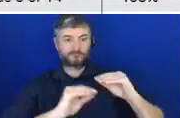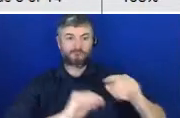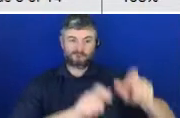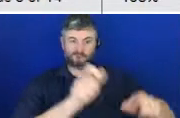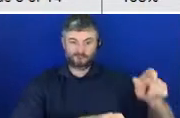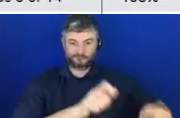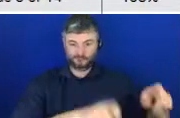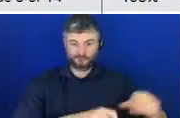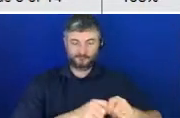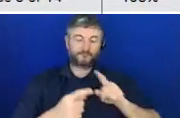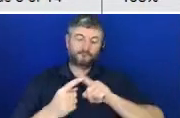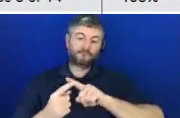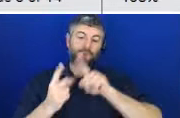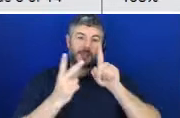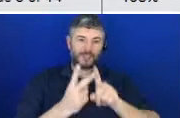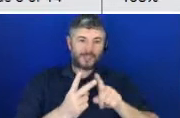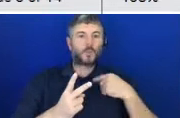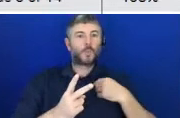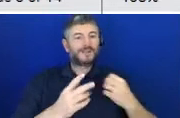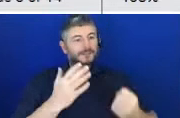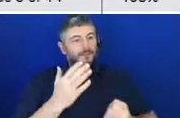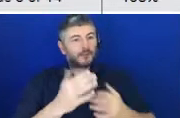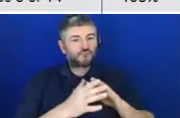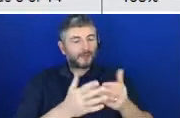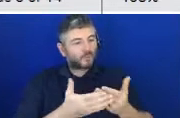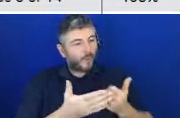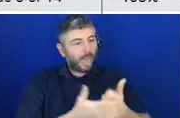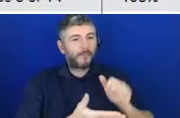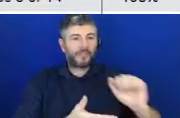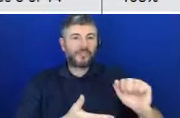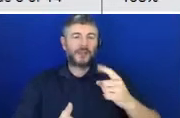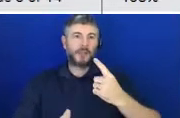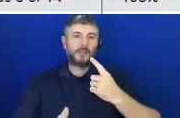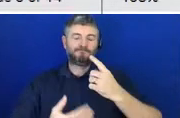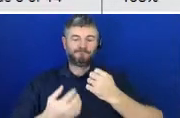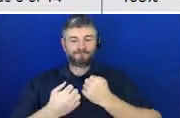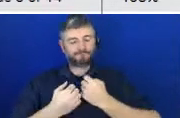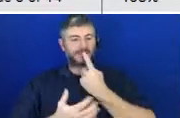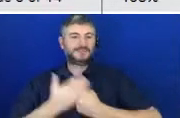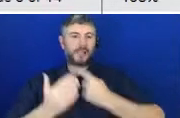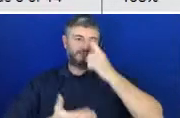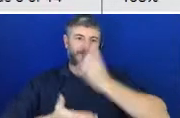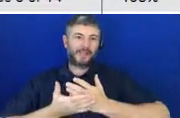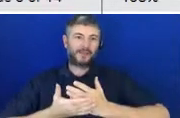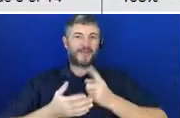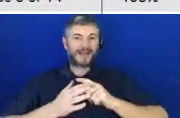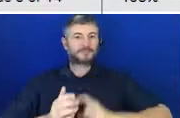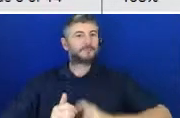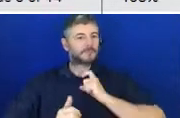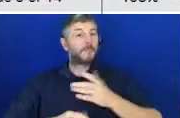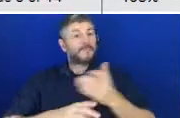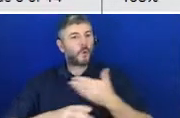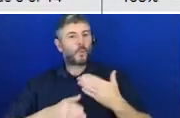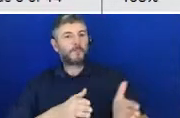the development of self-confidence and self-belief before we start thinking about any of those practical skills.